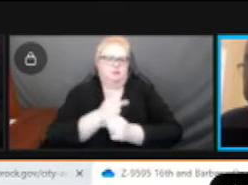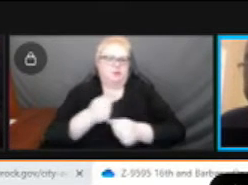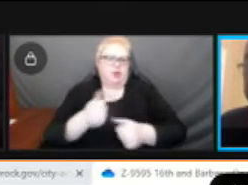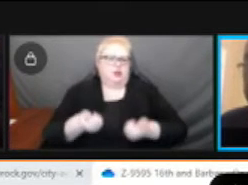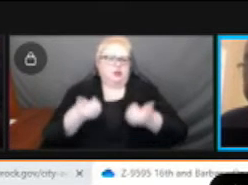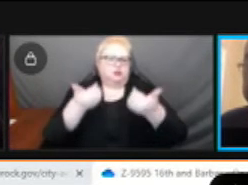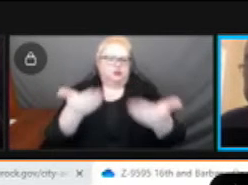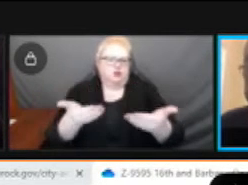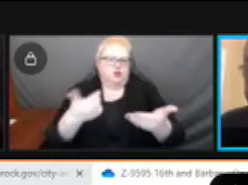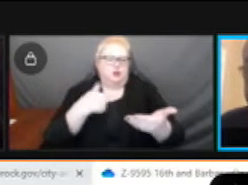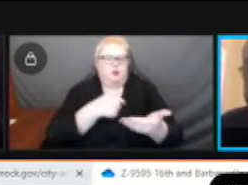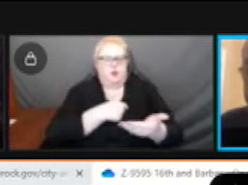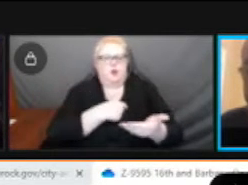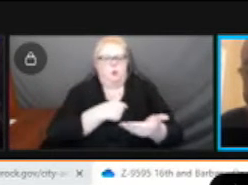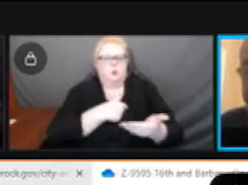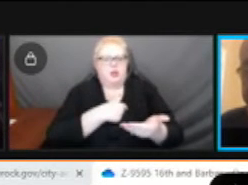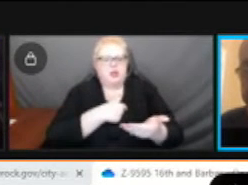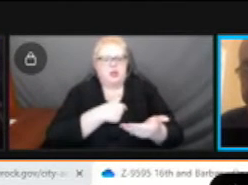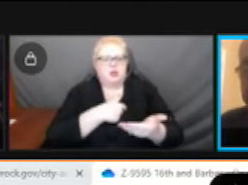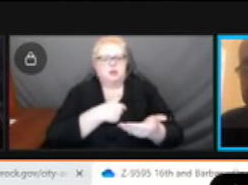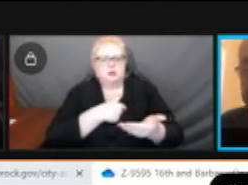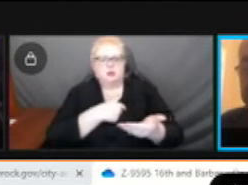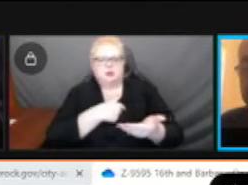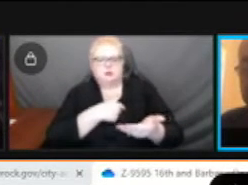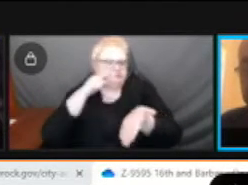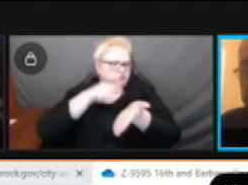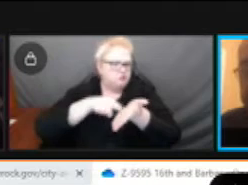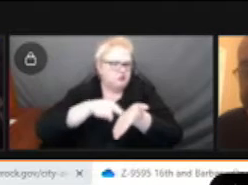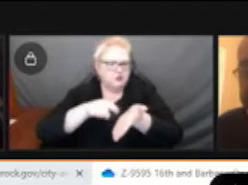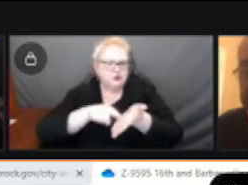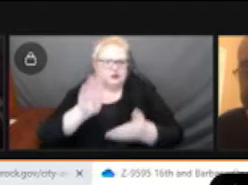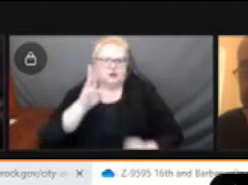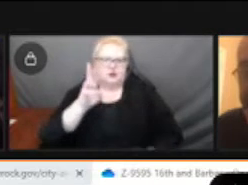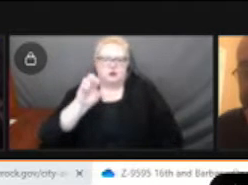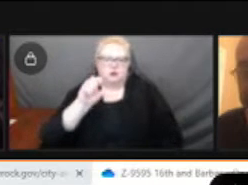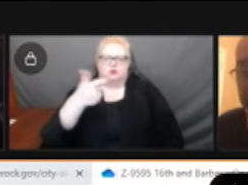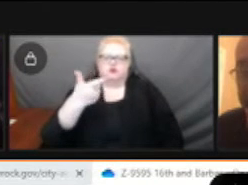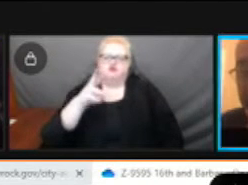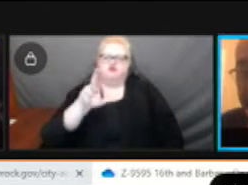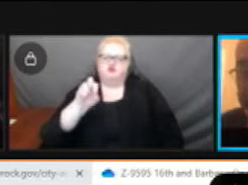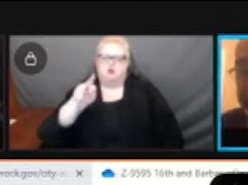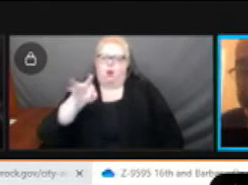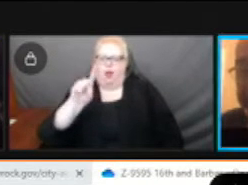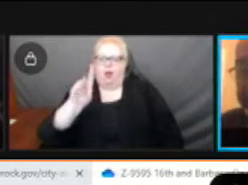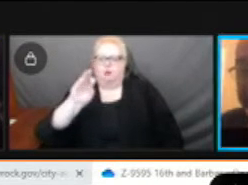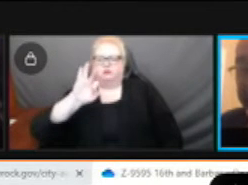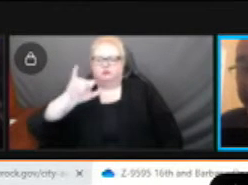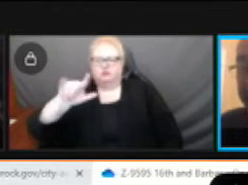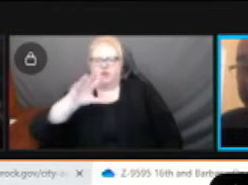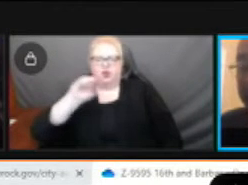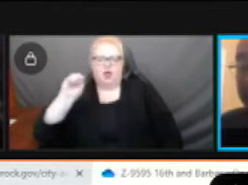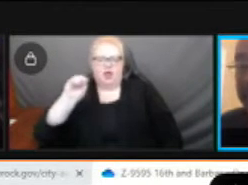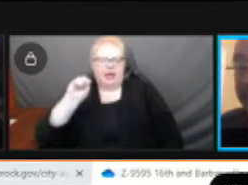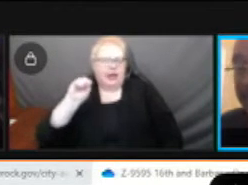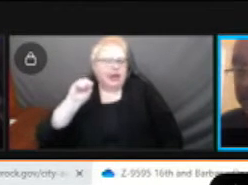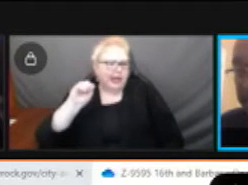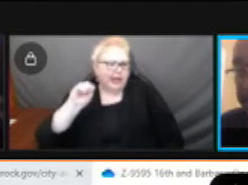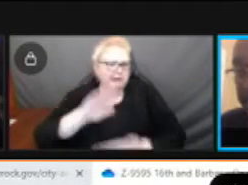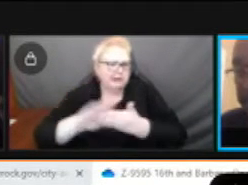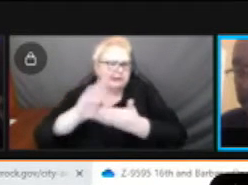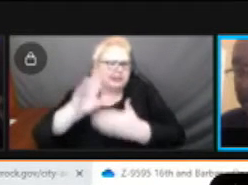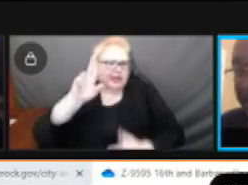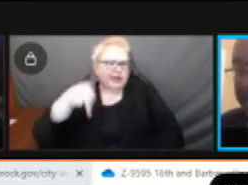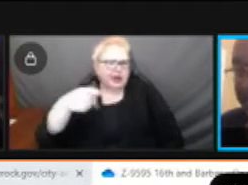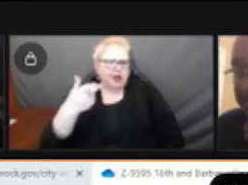we pursue brownfield assessment and cleanup grants as employment opportunities to help clean up some of